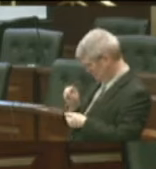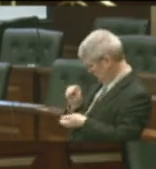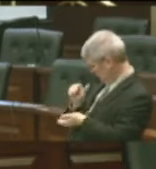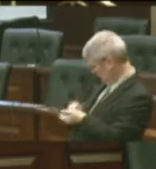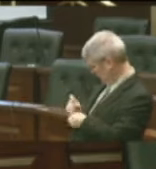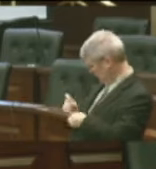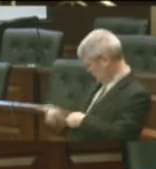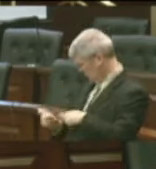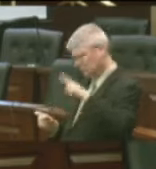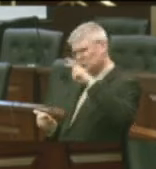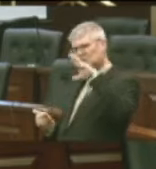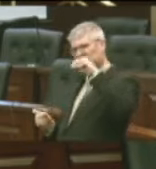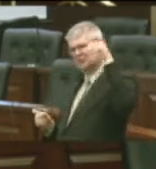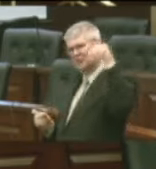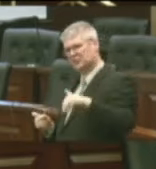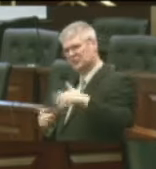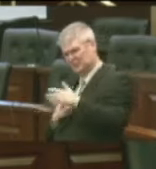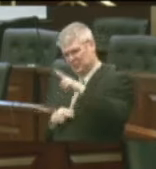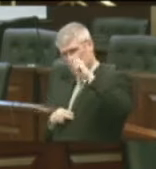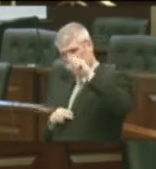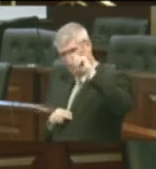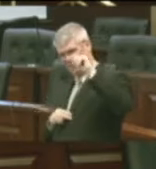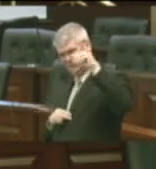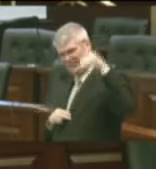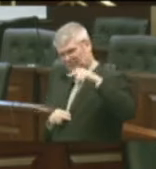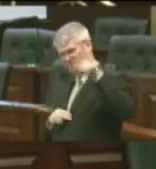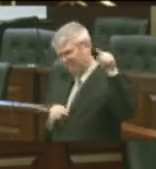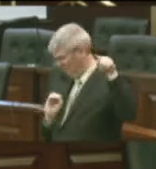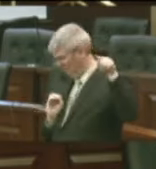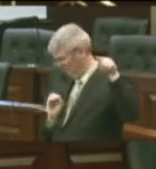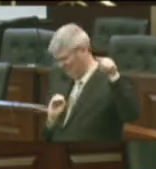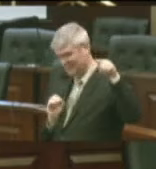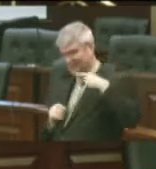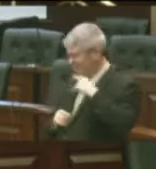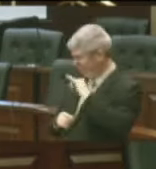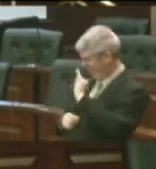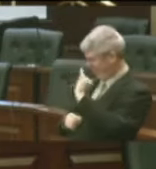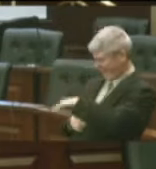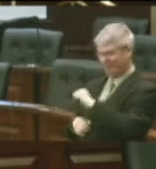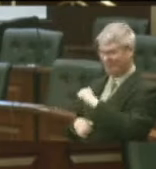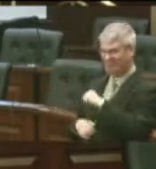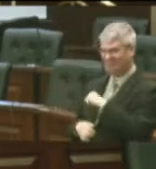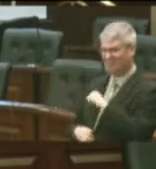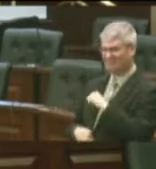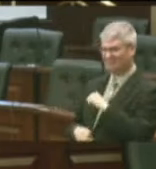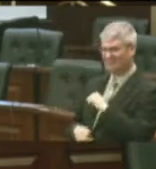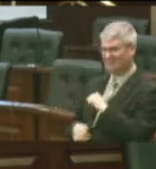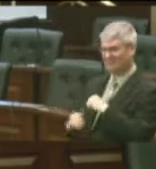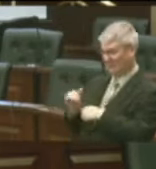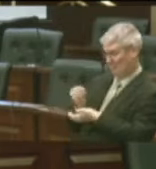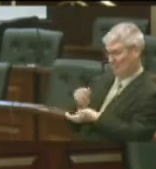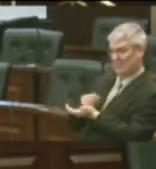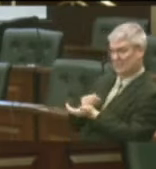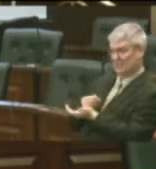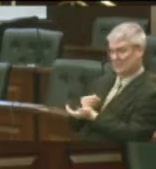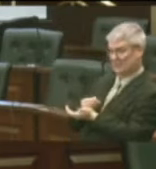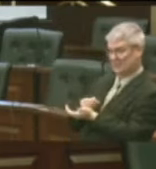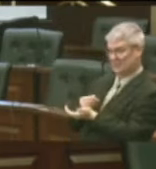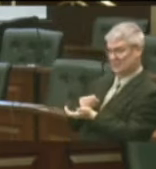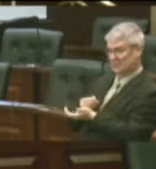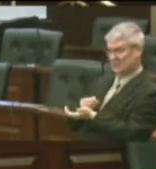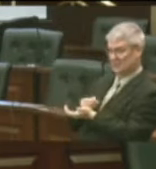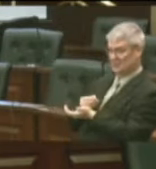Right. With the dollars that the program will be able to receive, the hope is to,